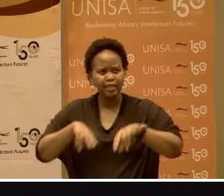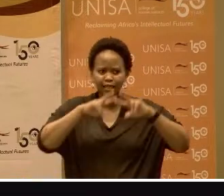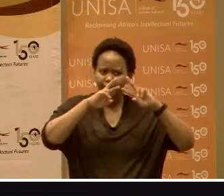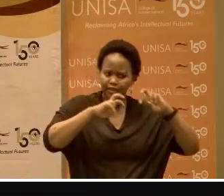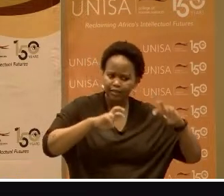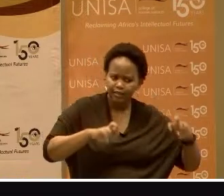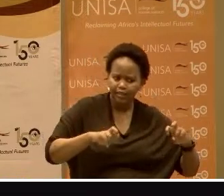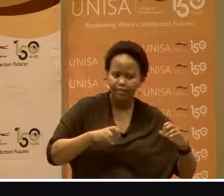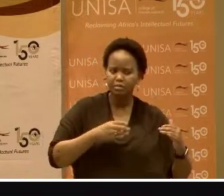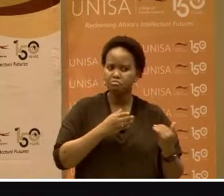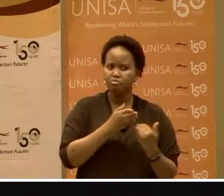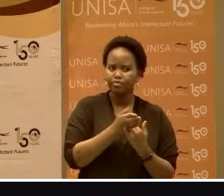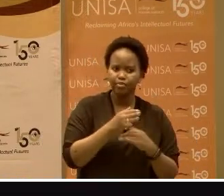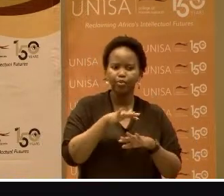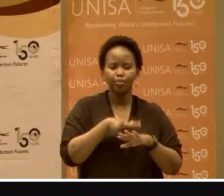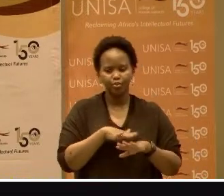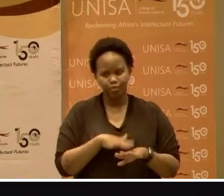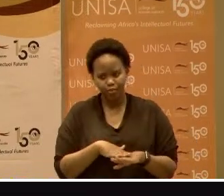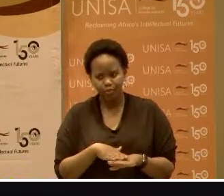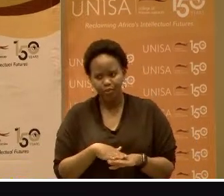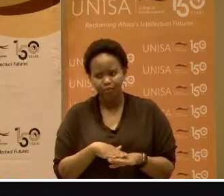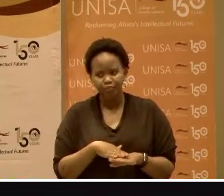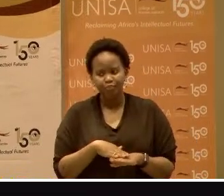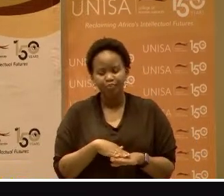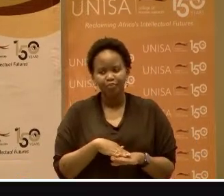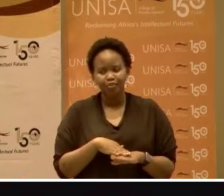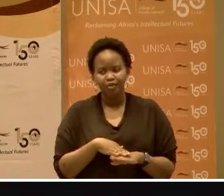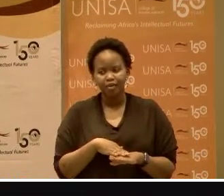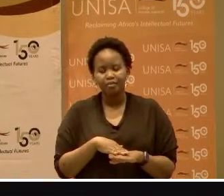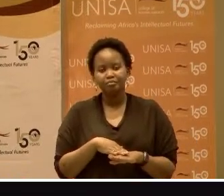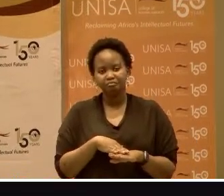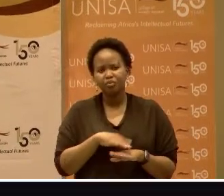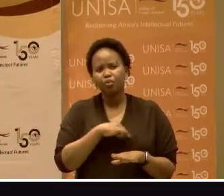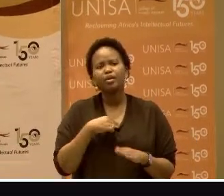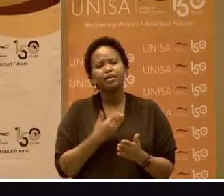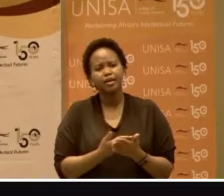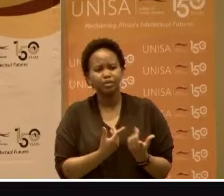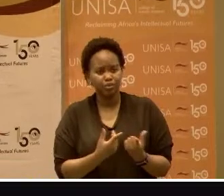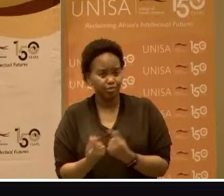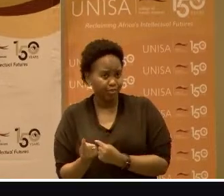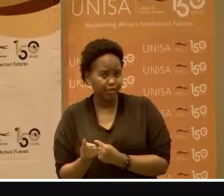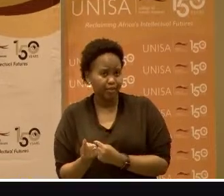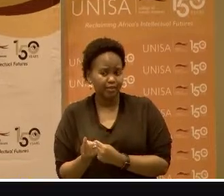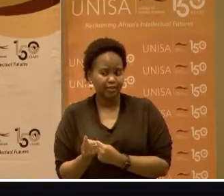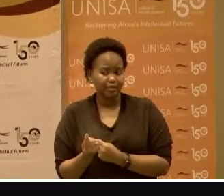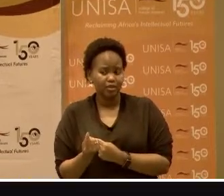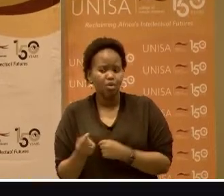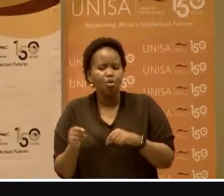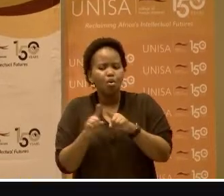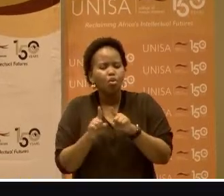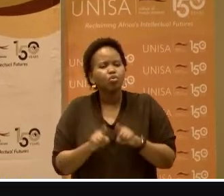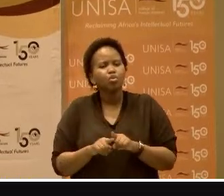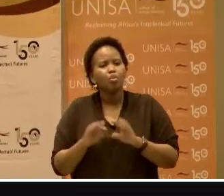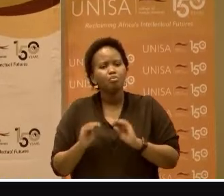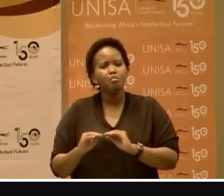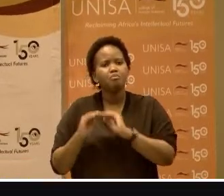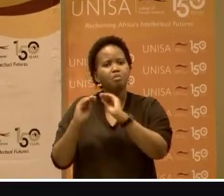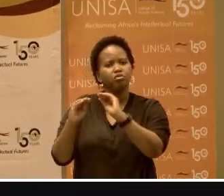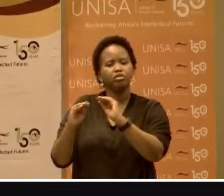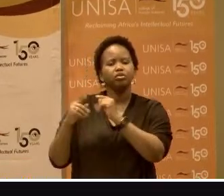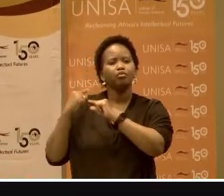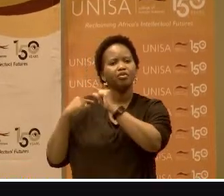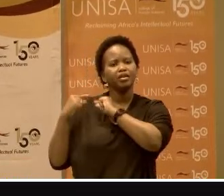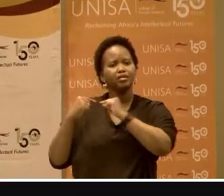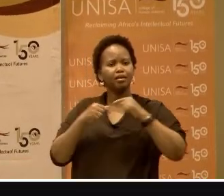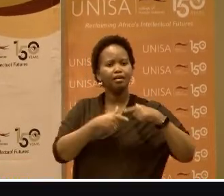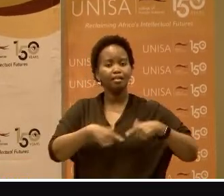field in order to, to do it. Then, grassroots promotion of indigenous languages. It is important